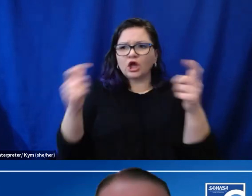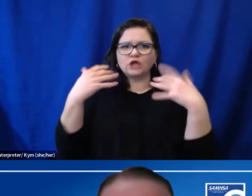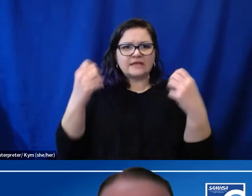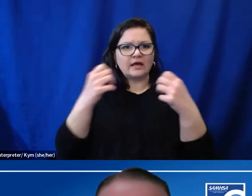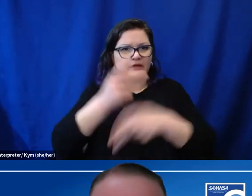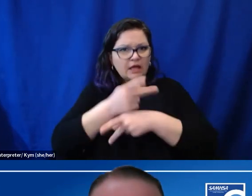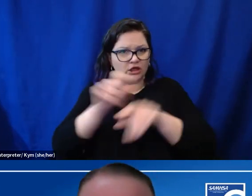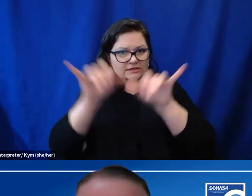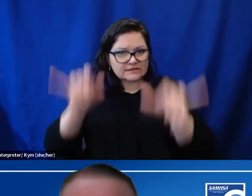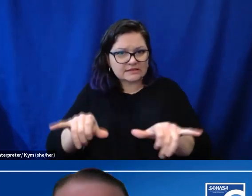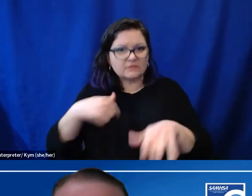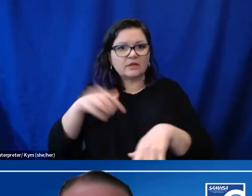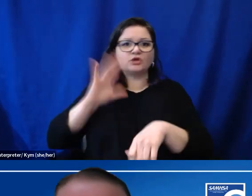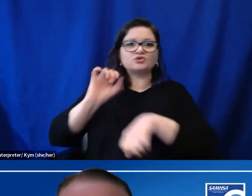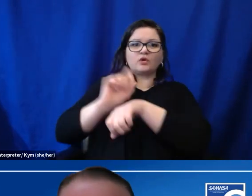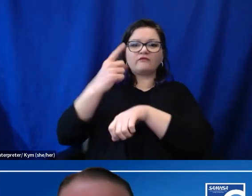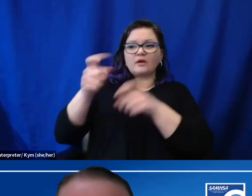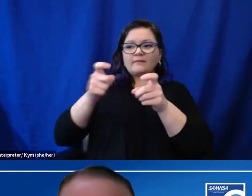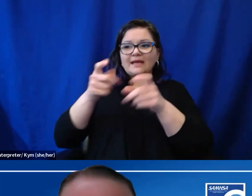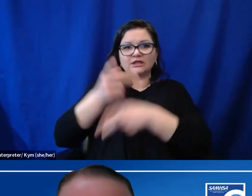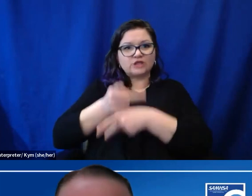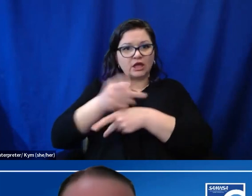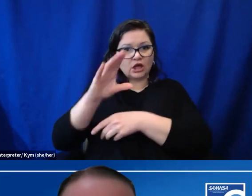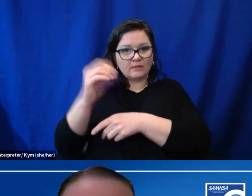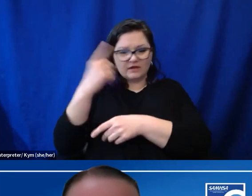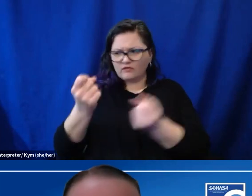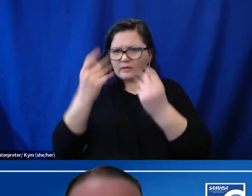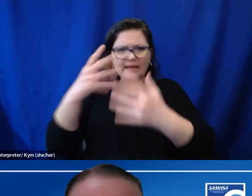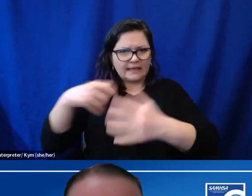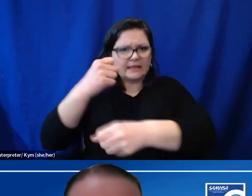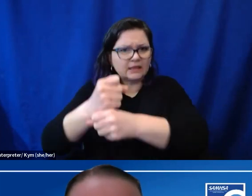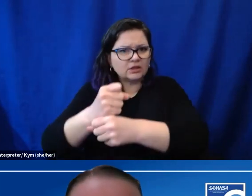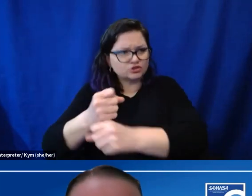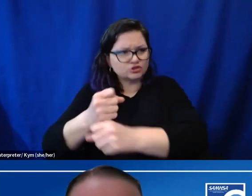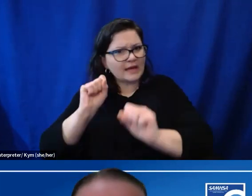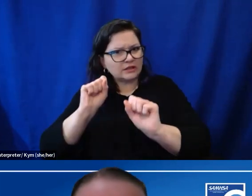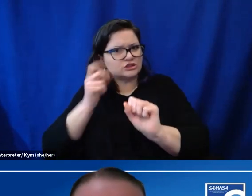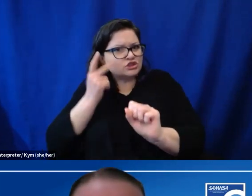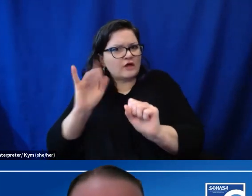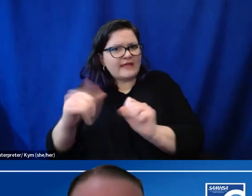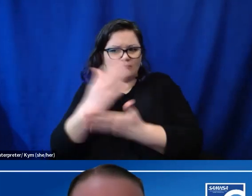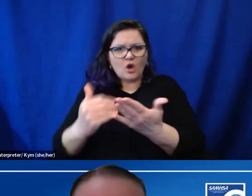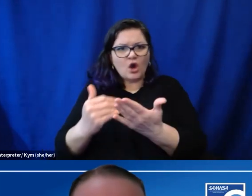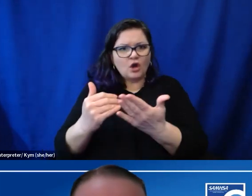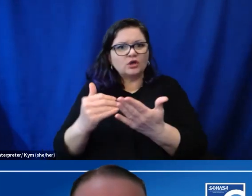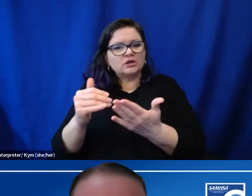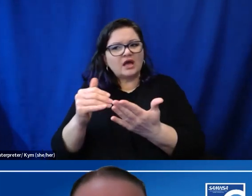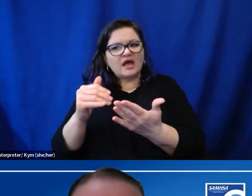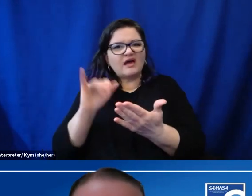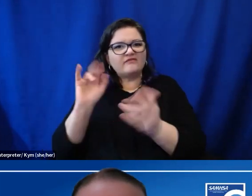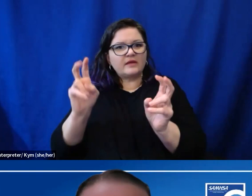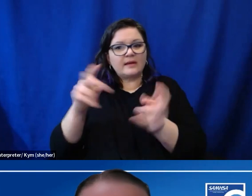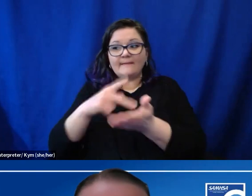for a managed care company for several years. So I got to see that aspect of the payer side.